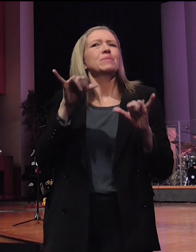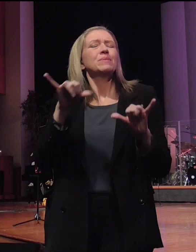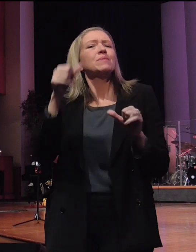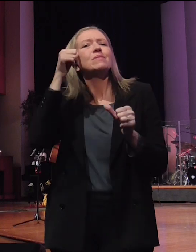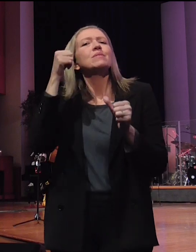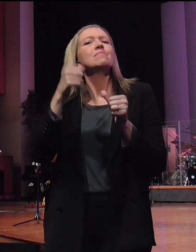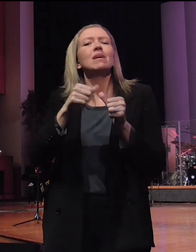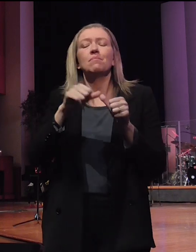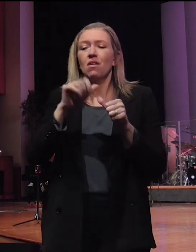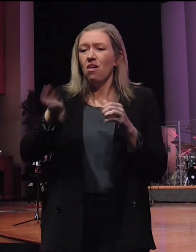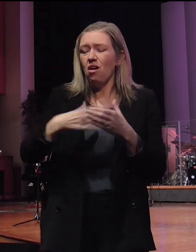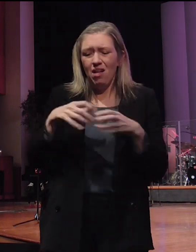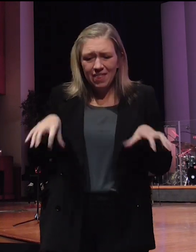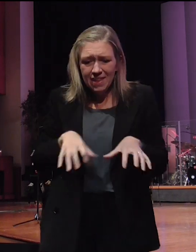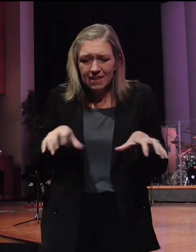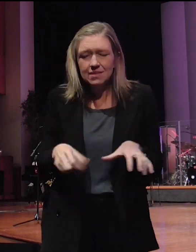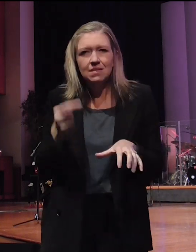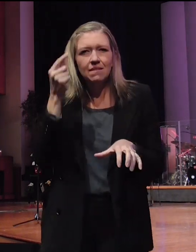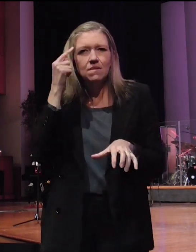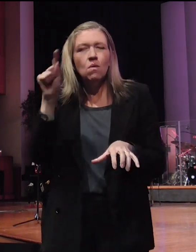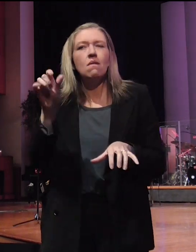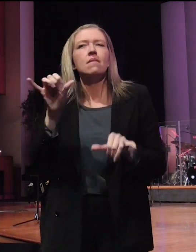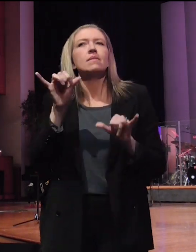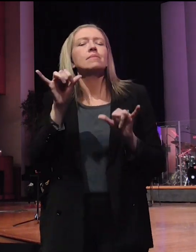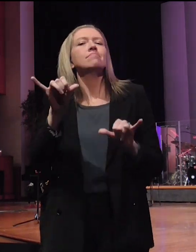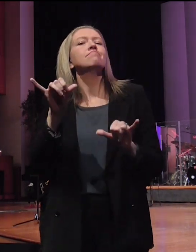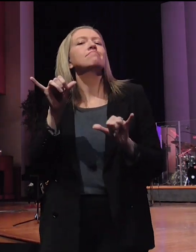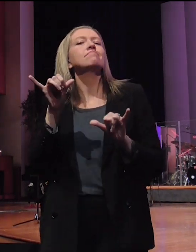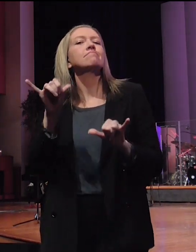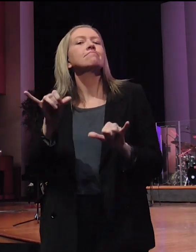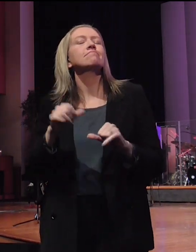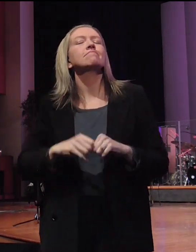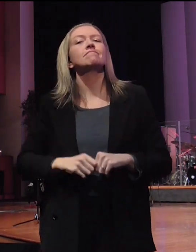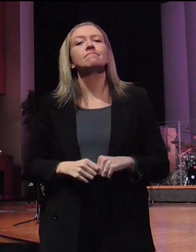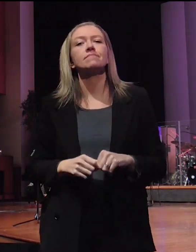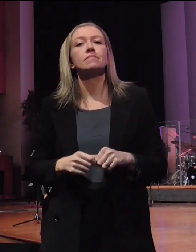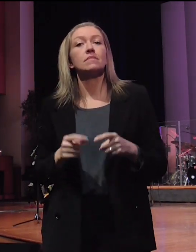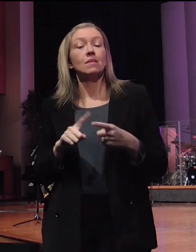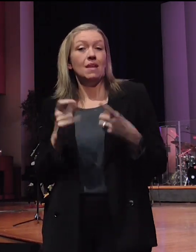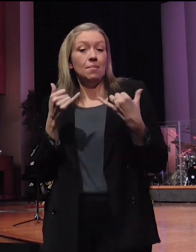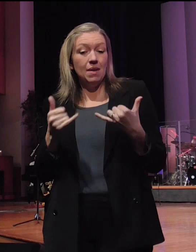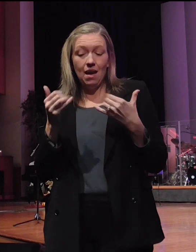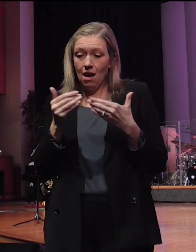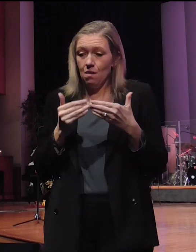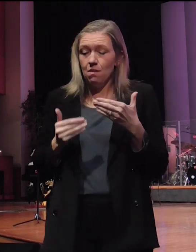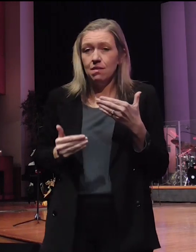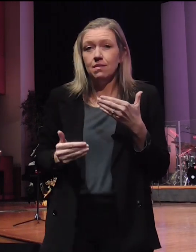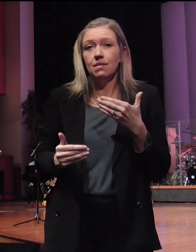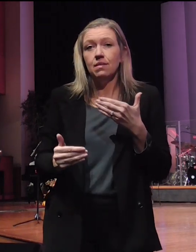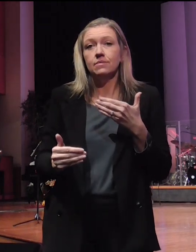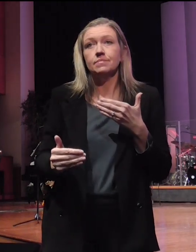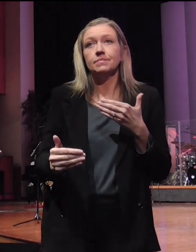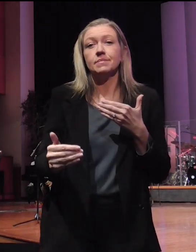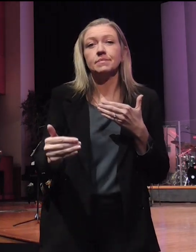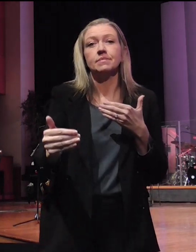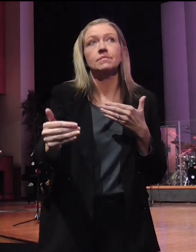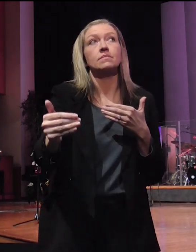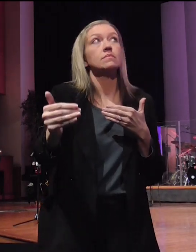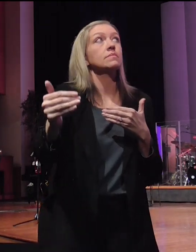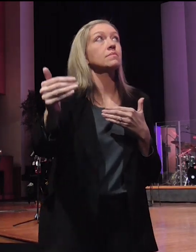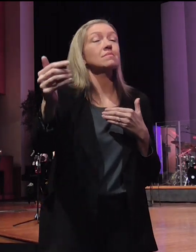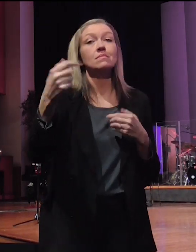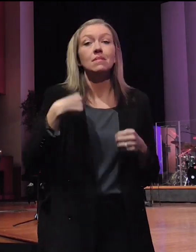what all this was for. And from now